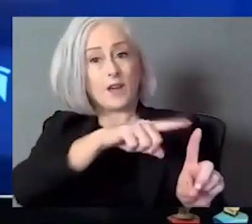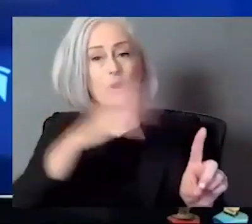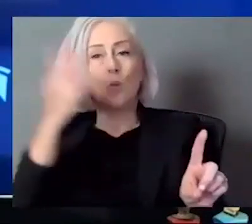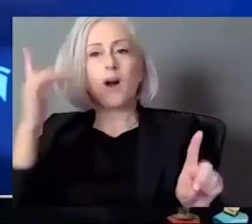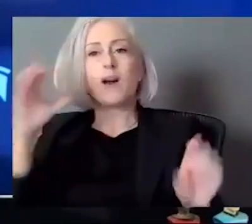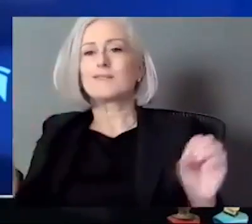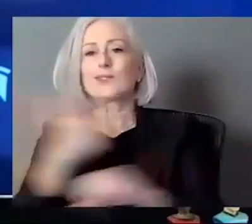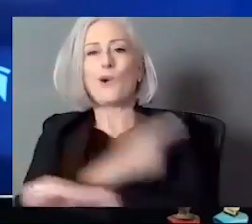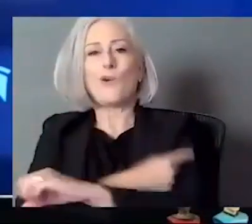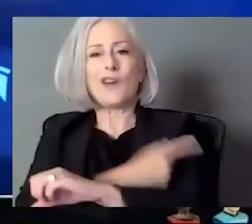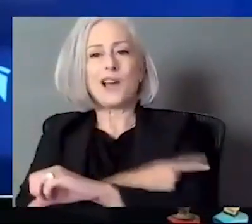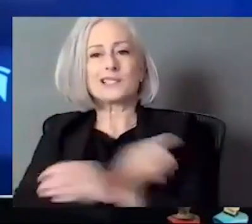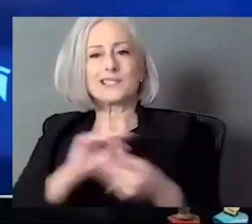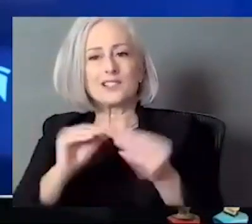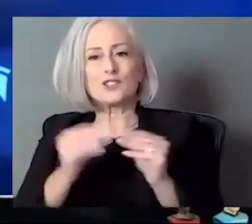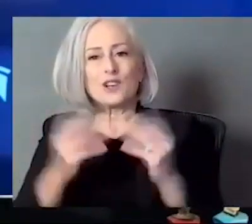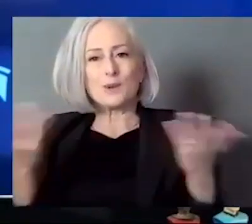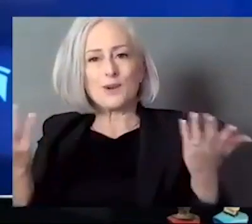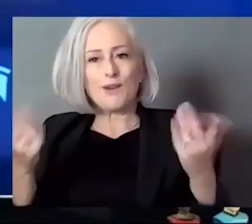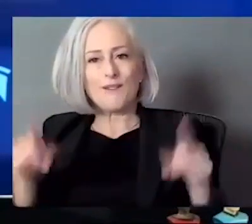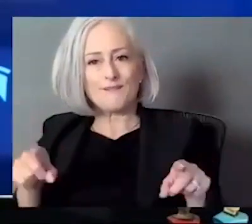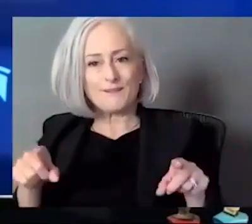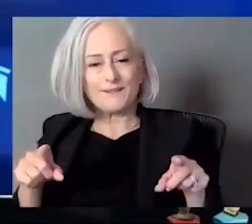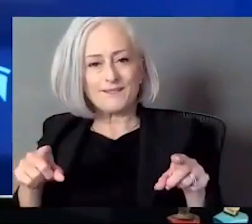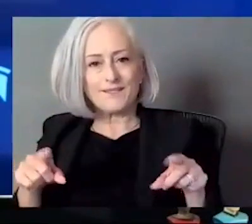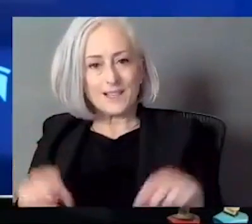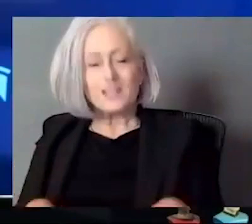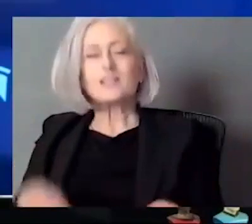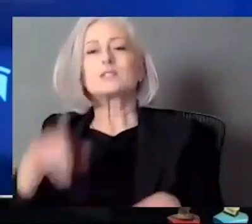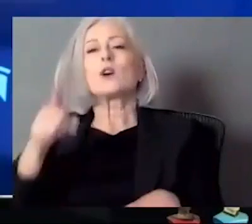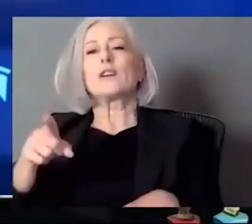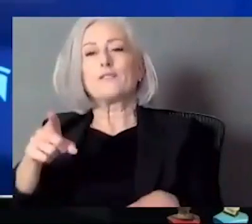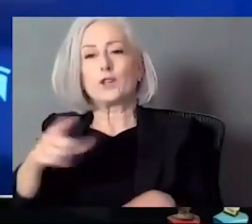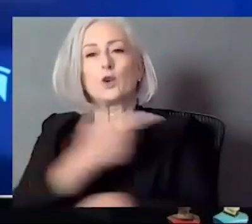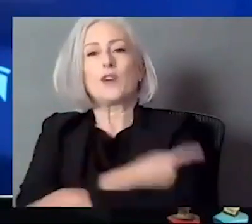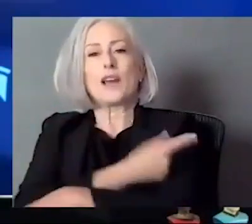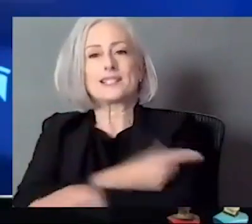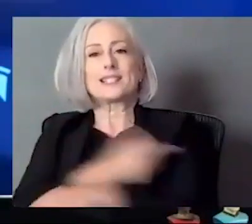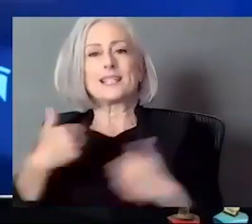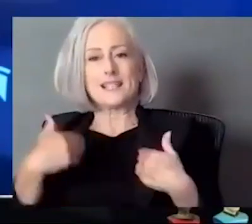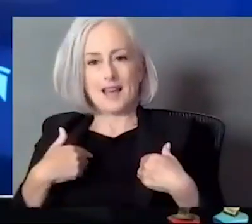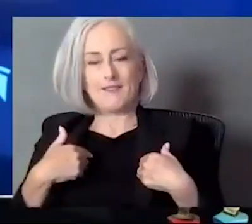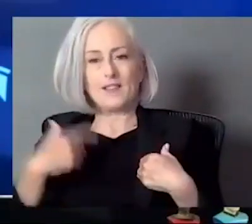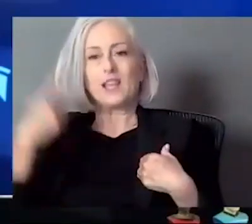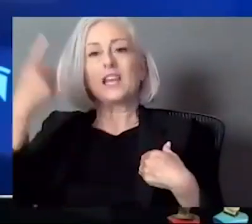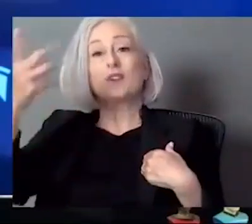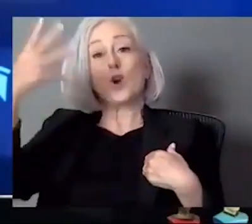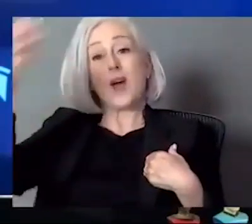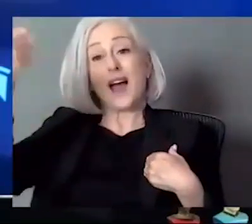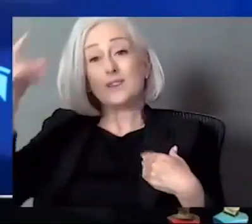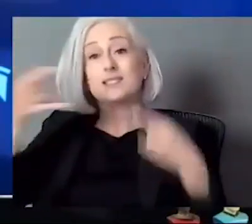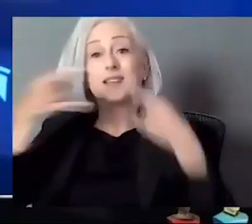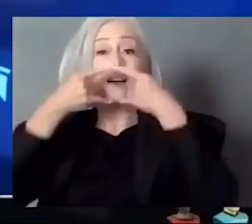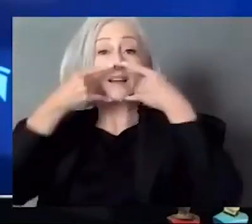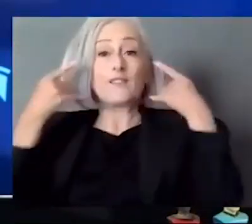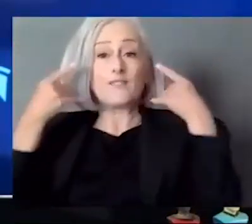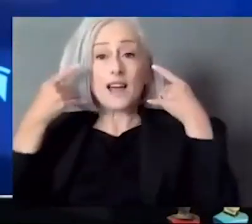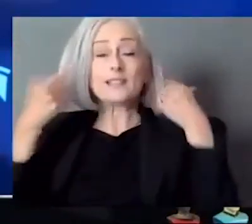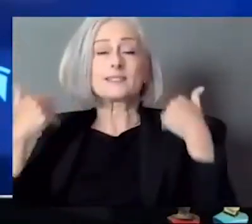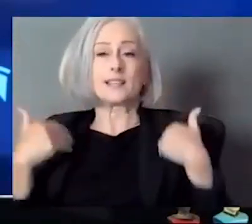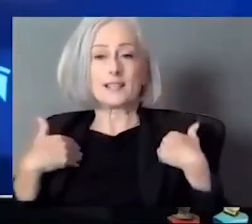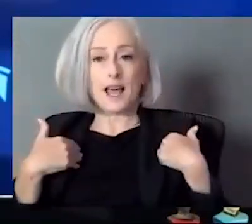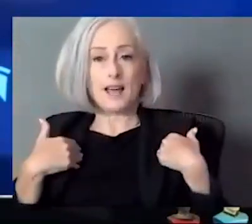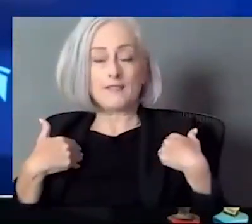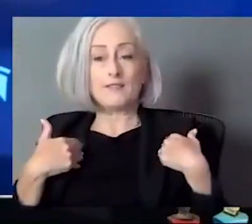concerned, put on your mask, go out in public, keep your distance, cough into your elbow, don't go out if you're sick. All the rules of infection control we've taught from the